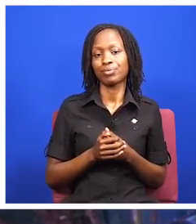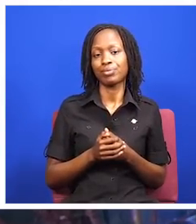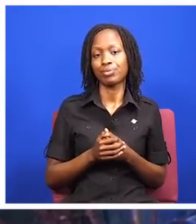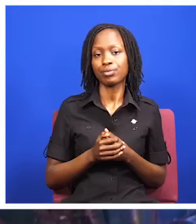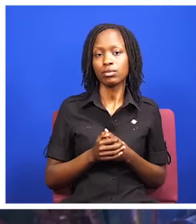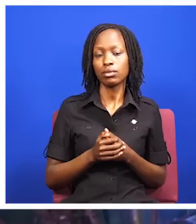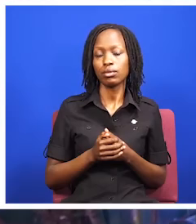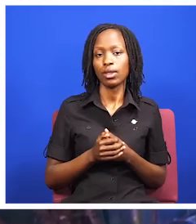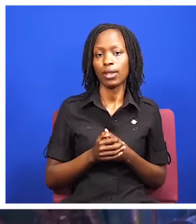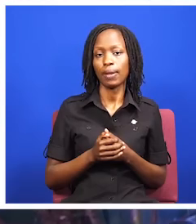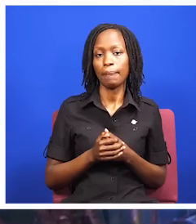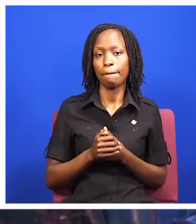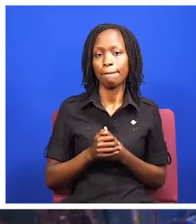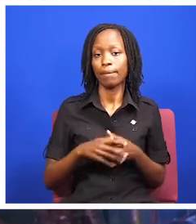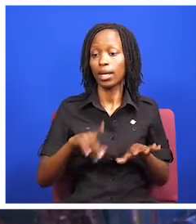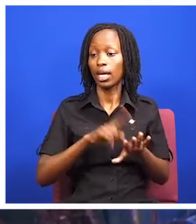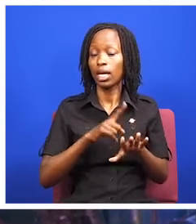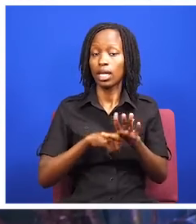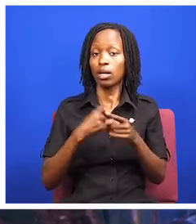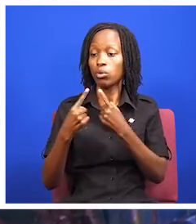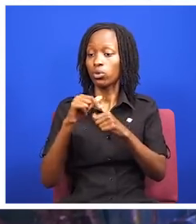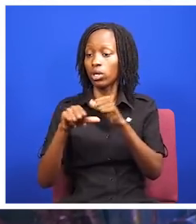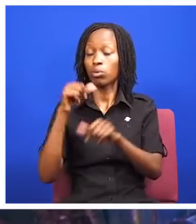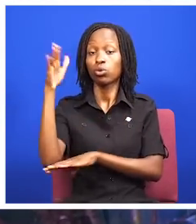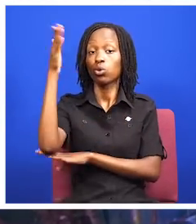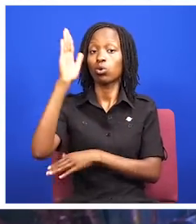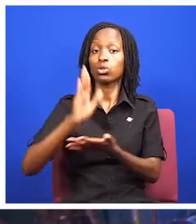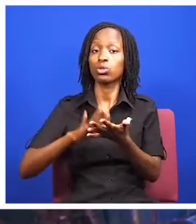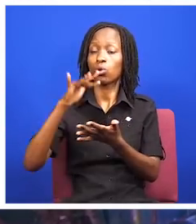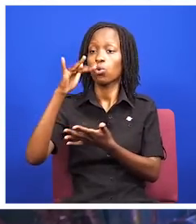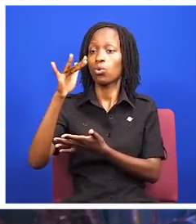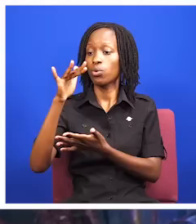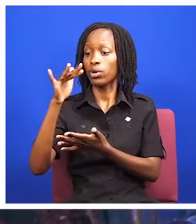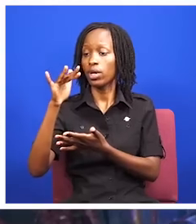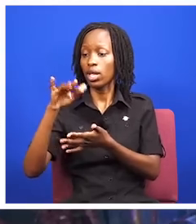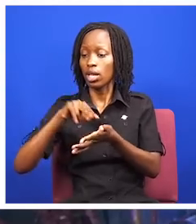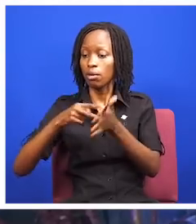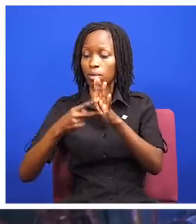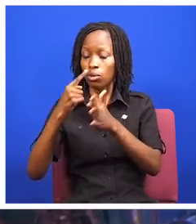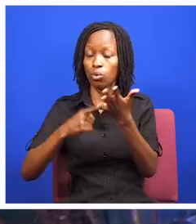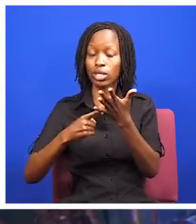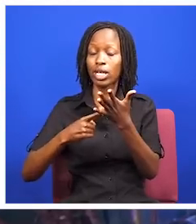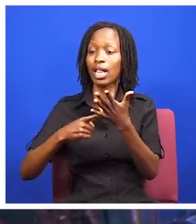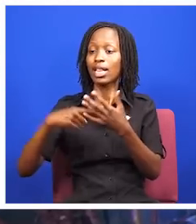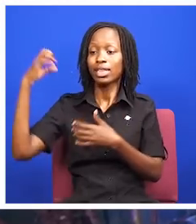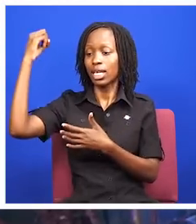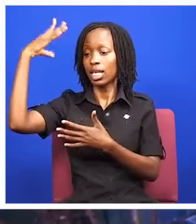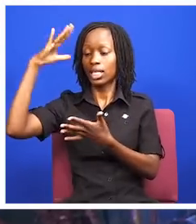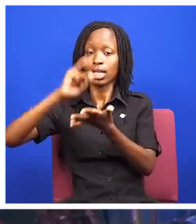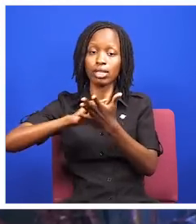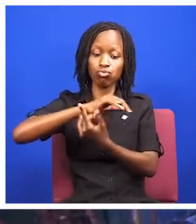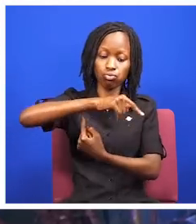rays or waves. And when we talk about God's glory, it is that light that surrounds